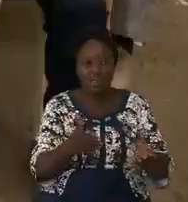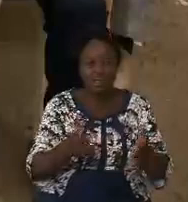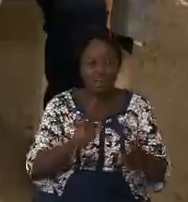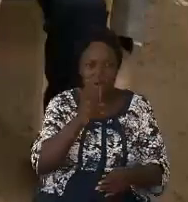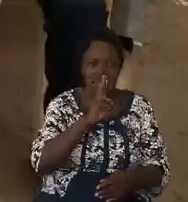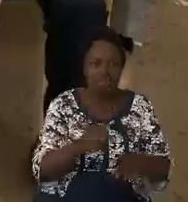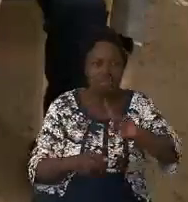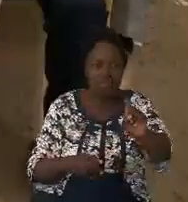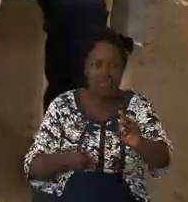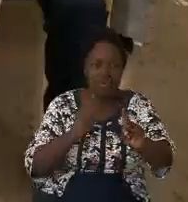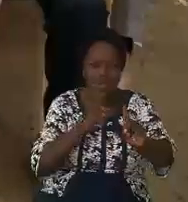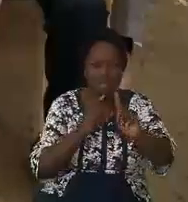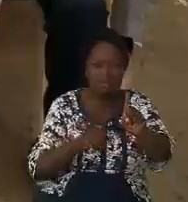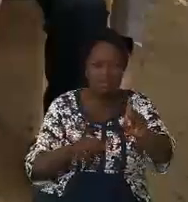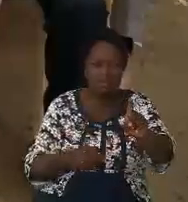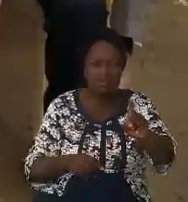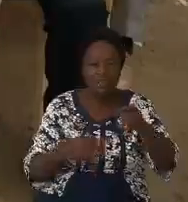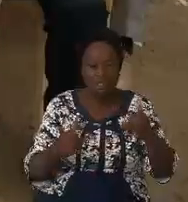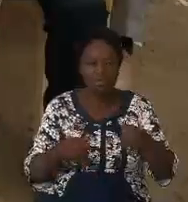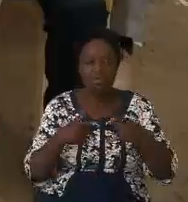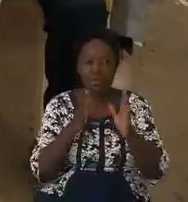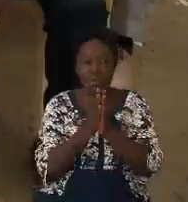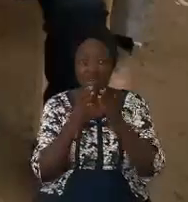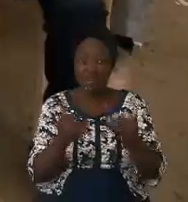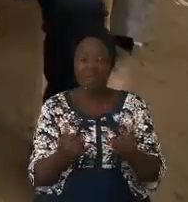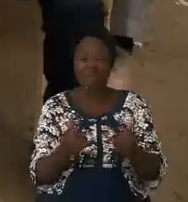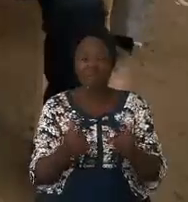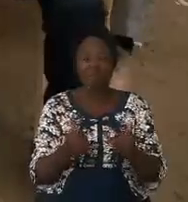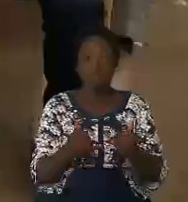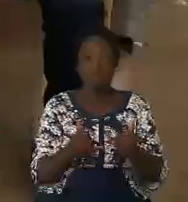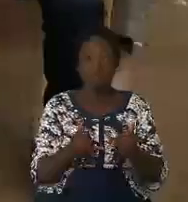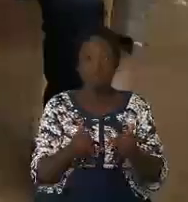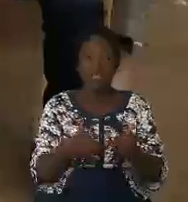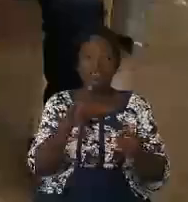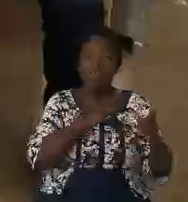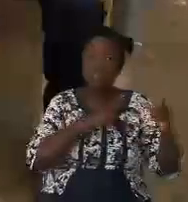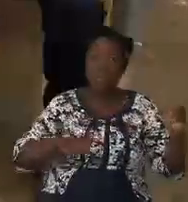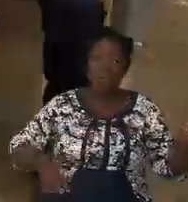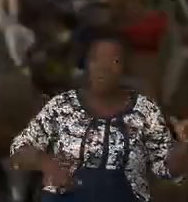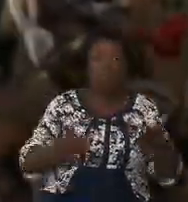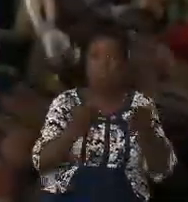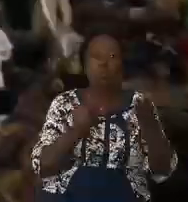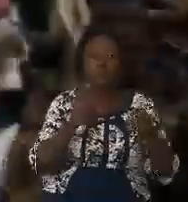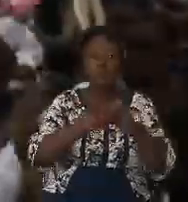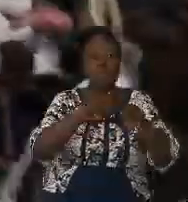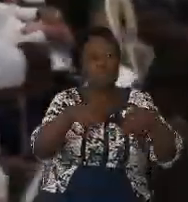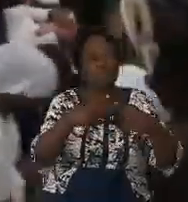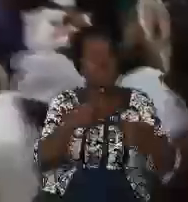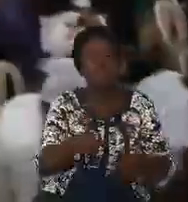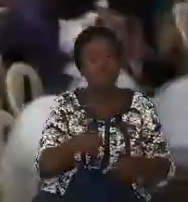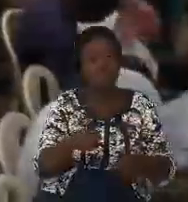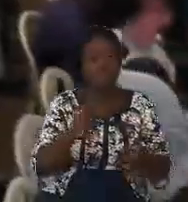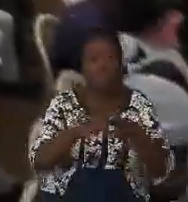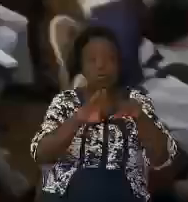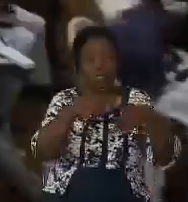heaven. Are you there? Where are you? Where are you? Heads bowed and eyes closed. The